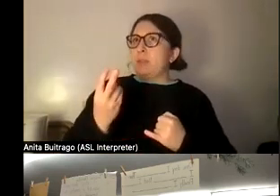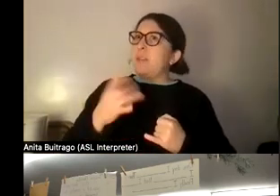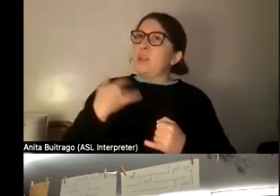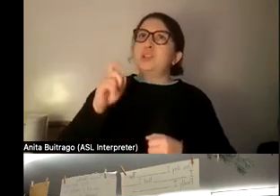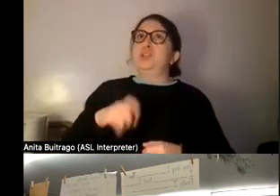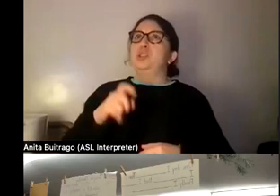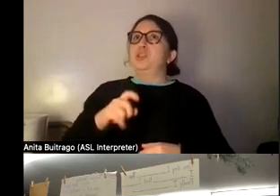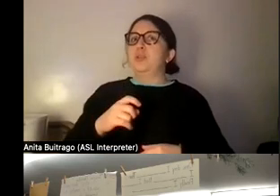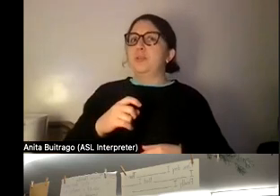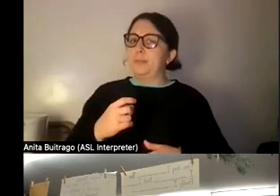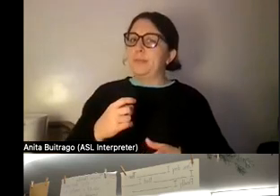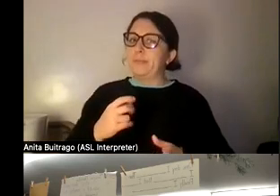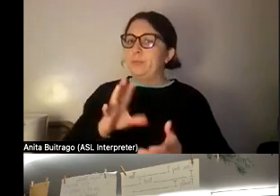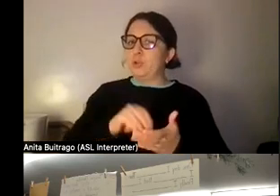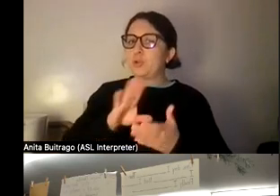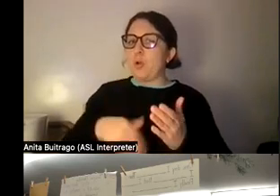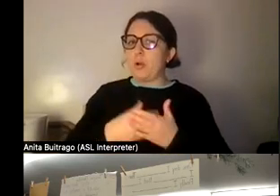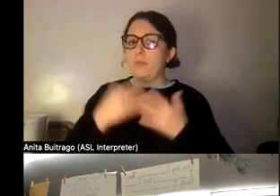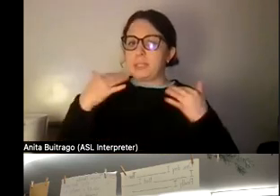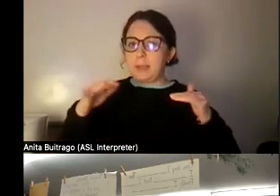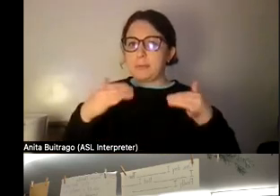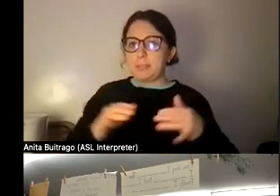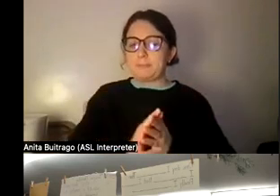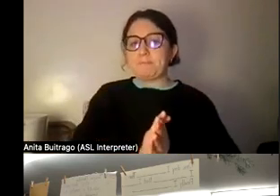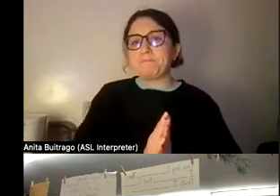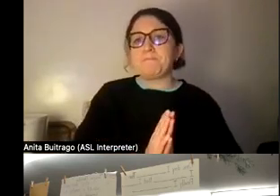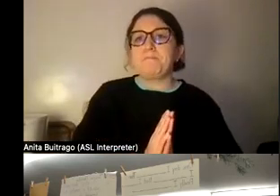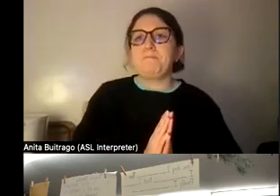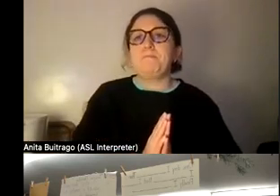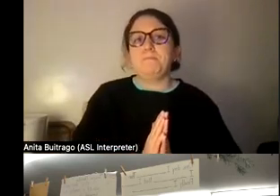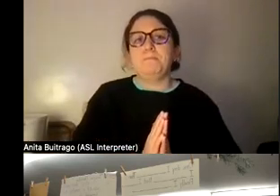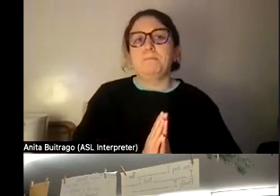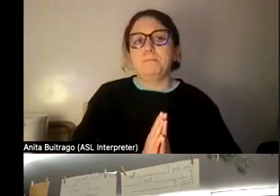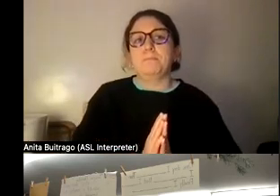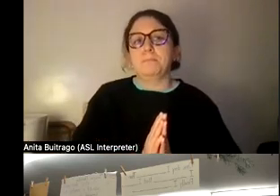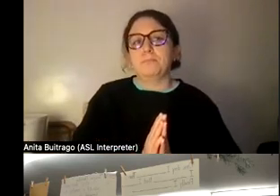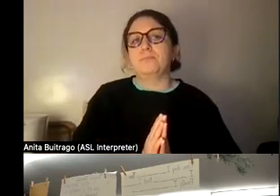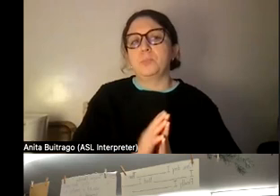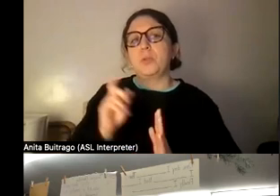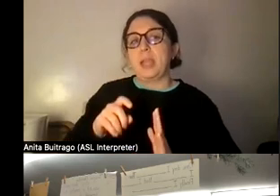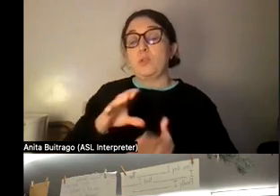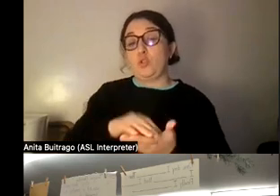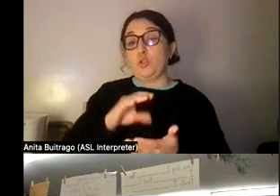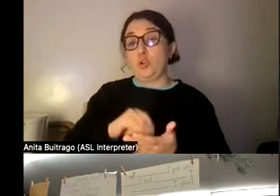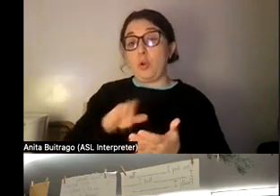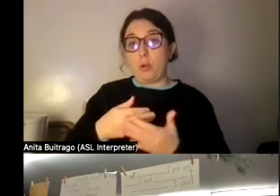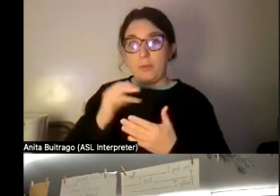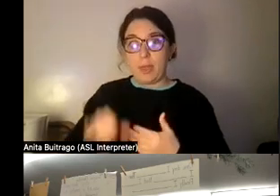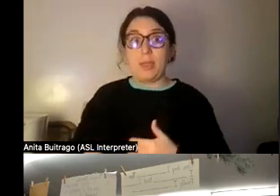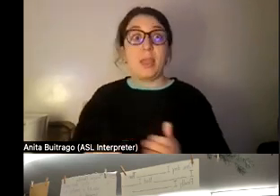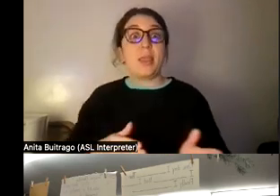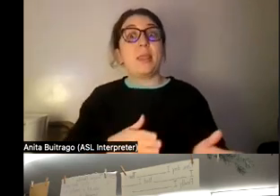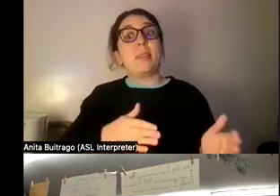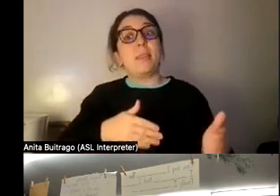basic ones. So yeah, they have to learn all of those in order to read words. And then the next slide shows us the